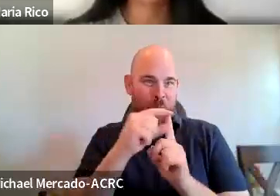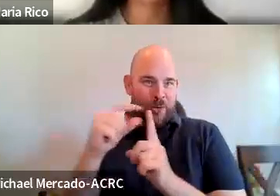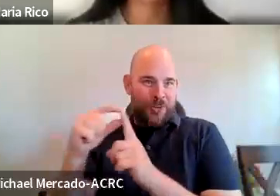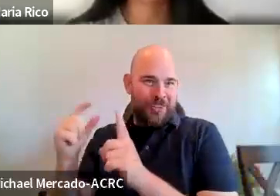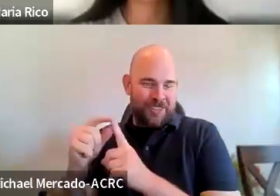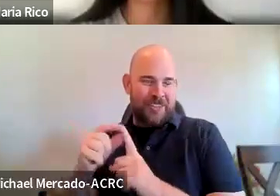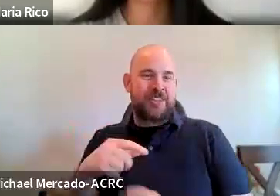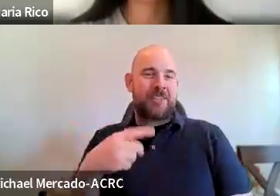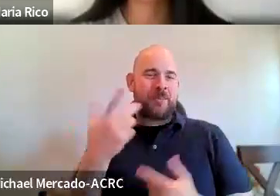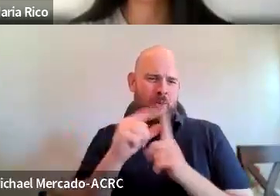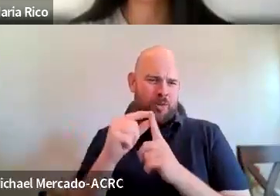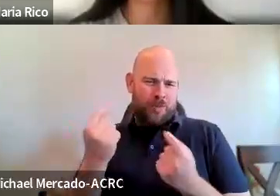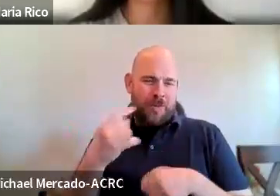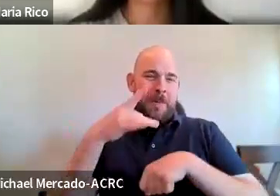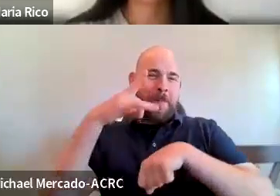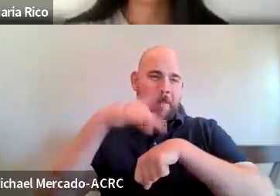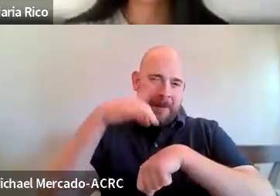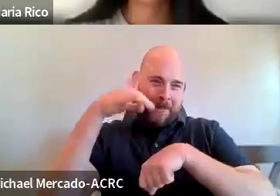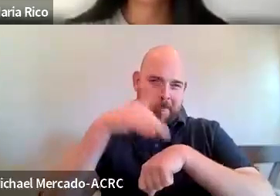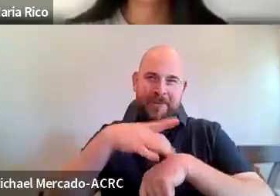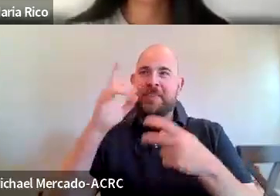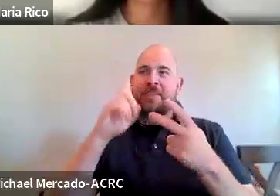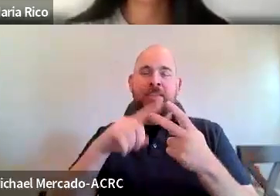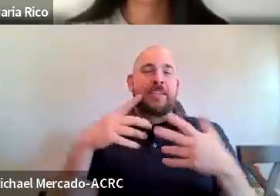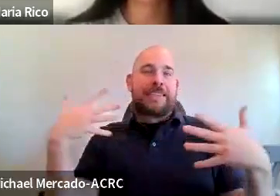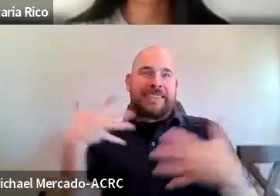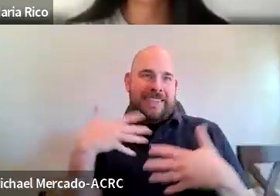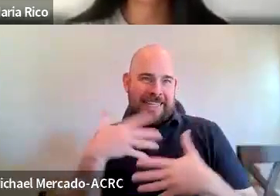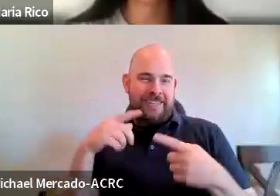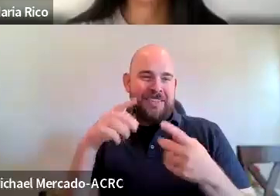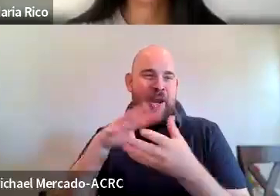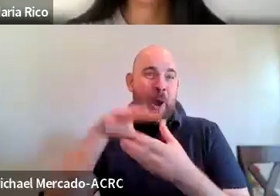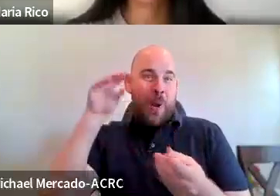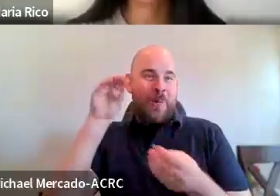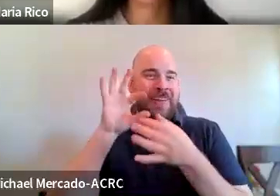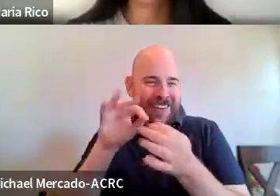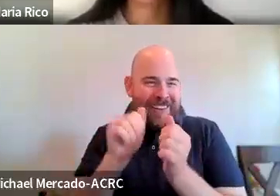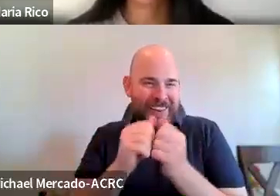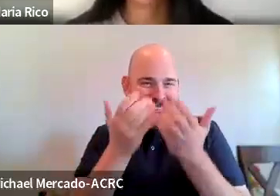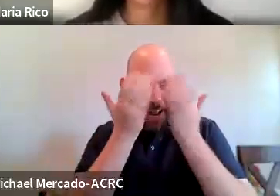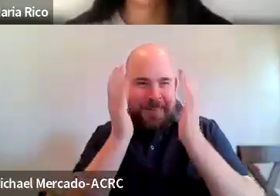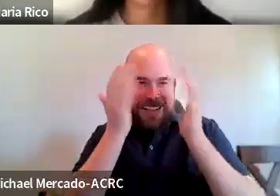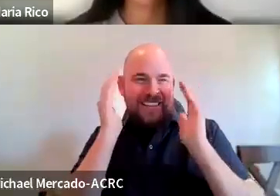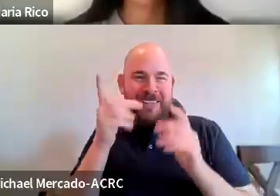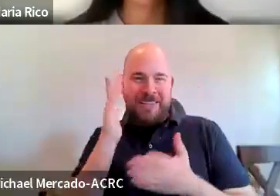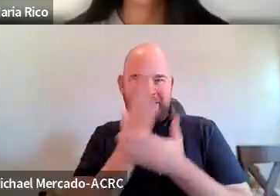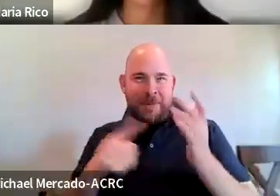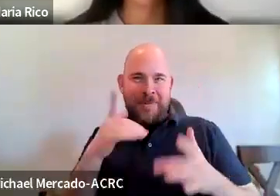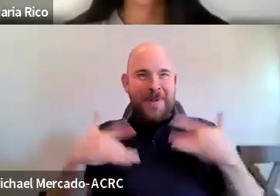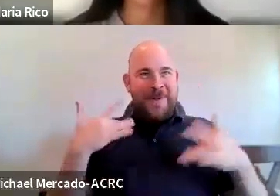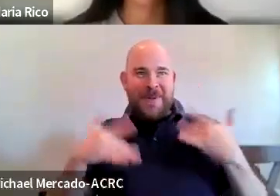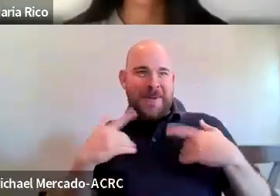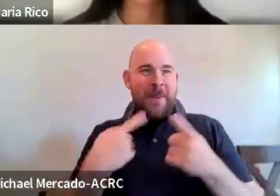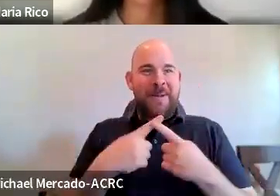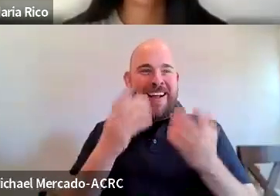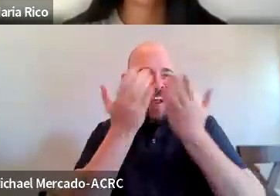So are we ready for the 3 signs of the week? I got 3 words for you today. We have pumpkin, scary. As